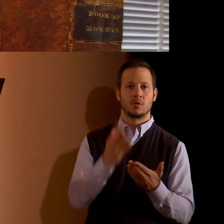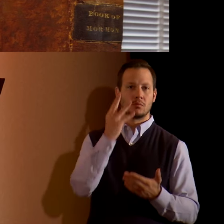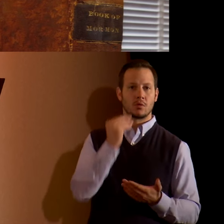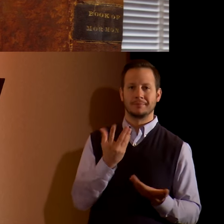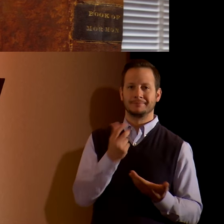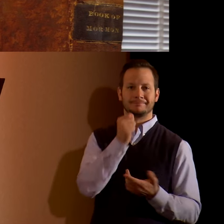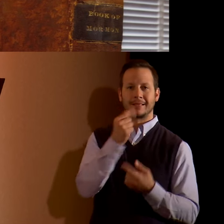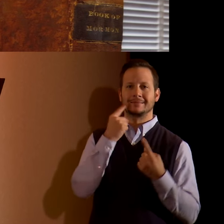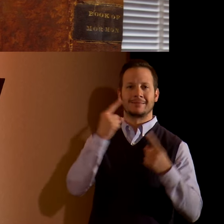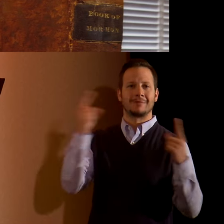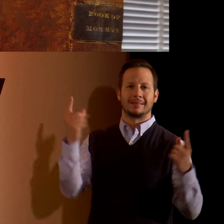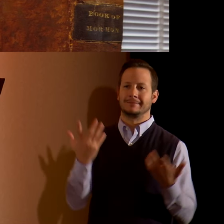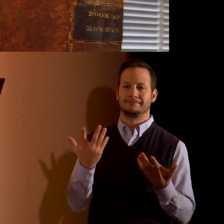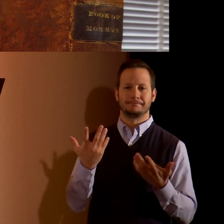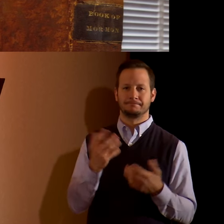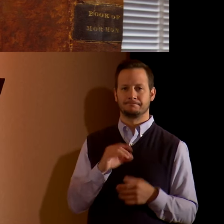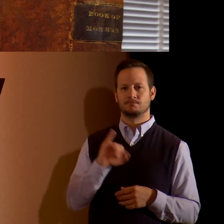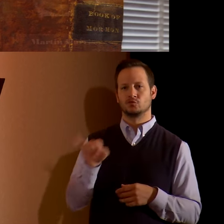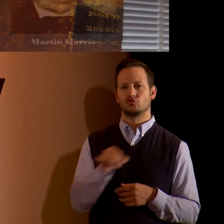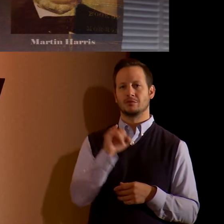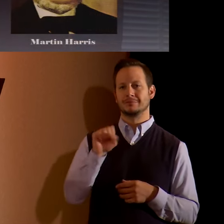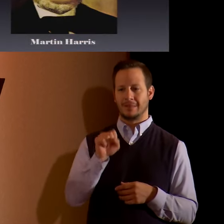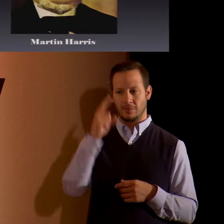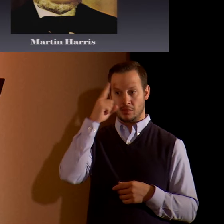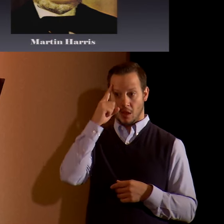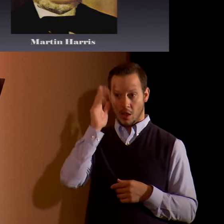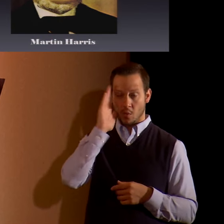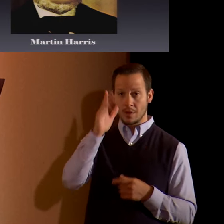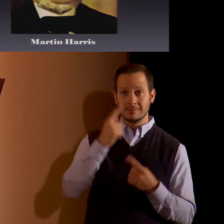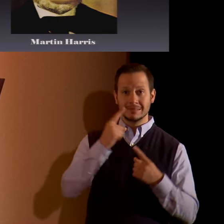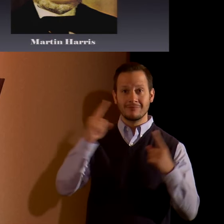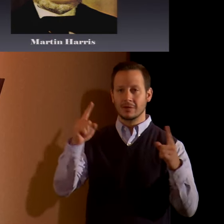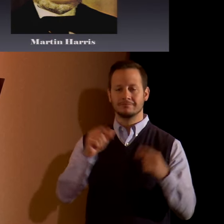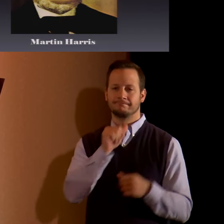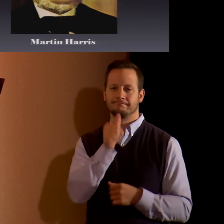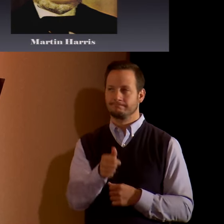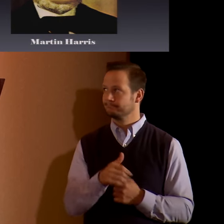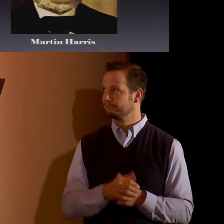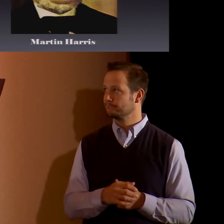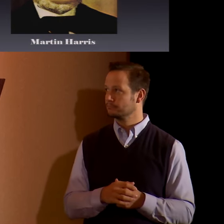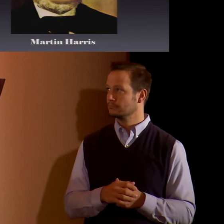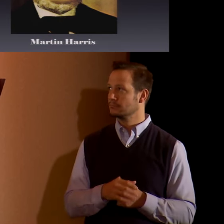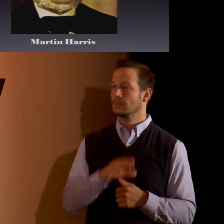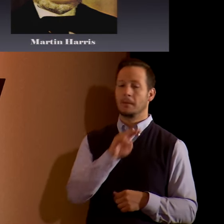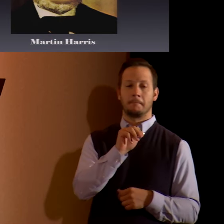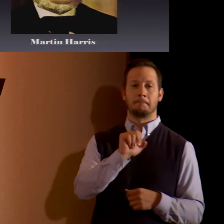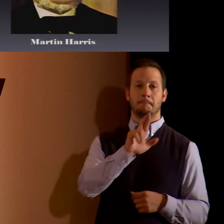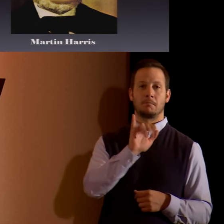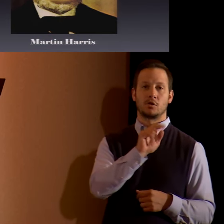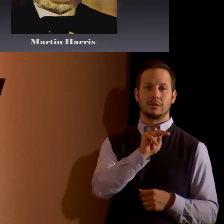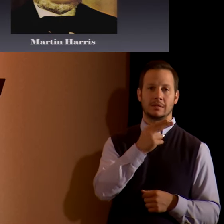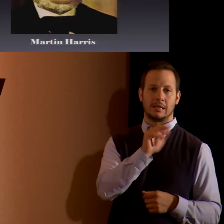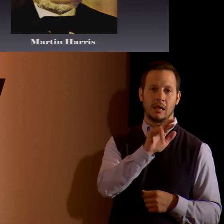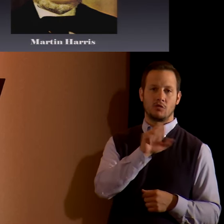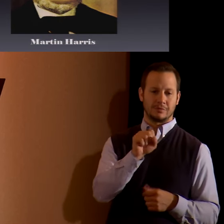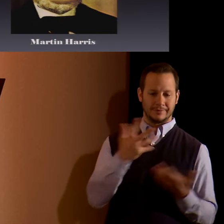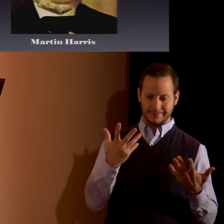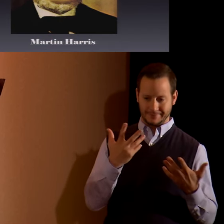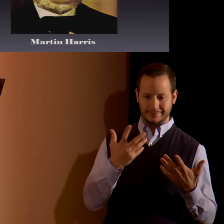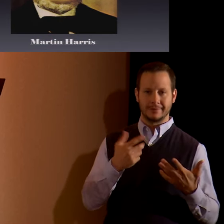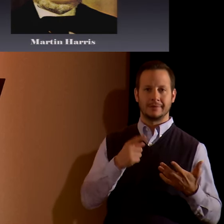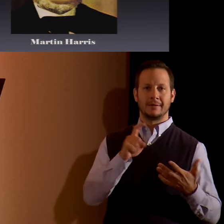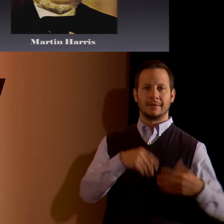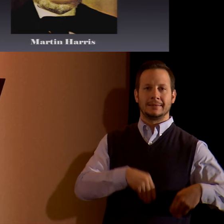commercially successful as Joseph Smith had hoped it would be. His principal backer, Martin Harris, wound up having to sell